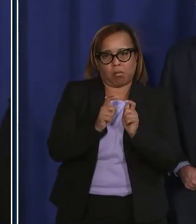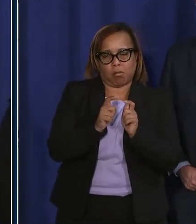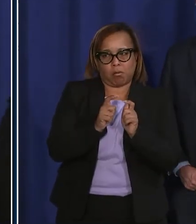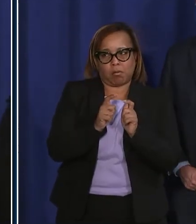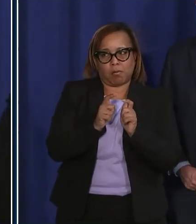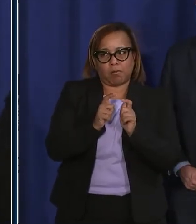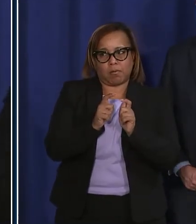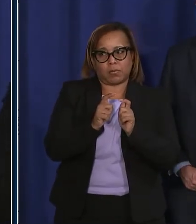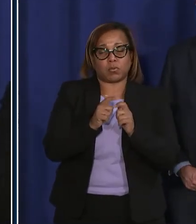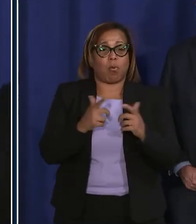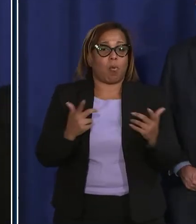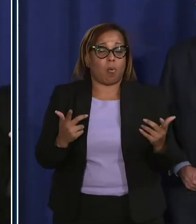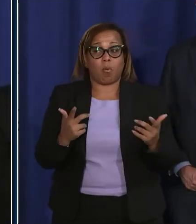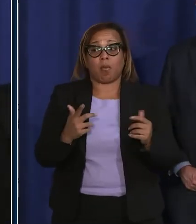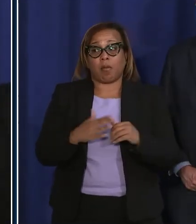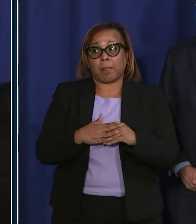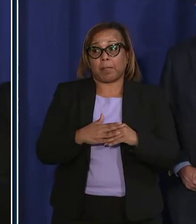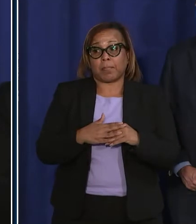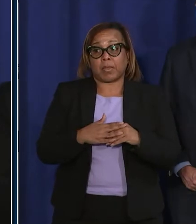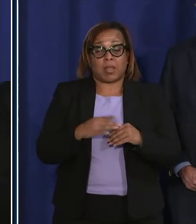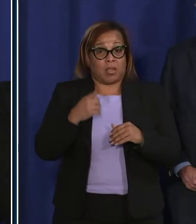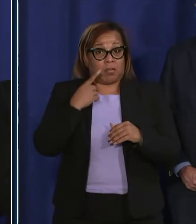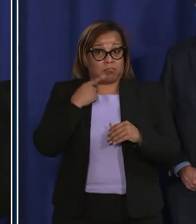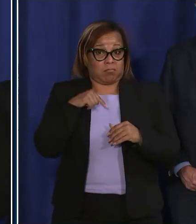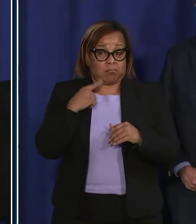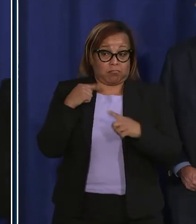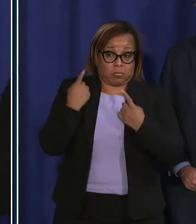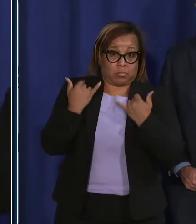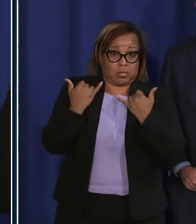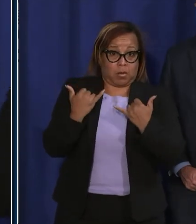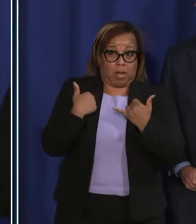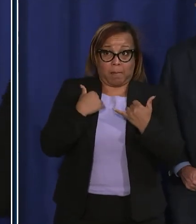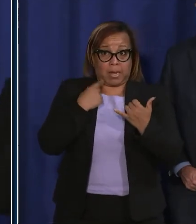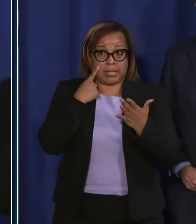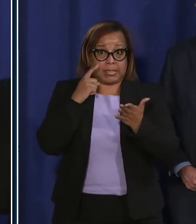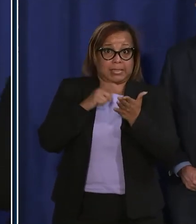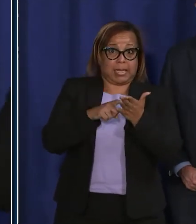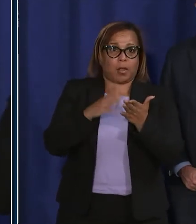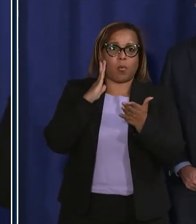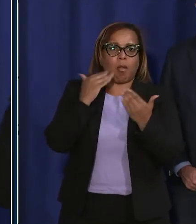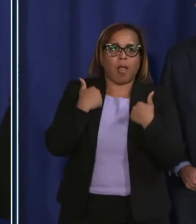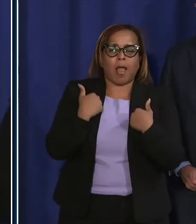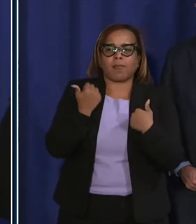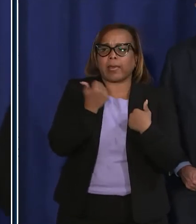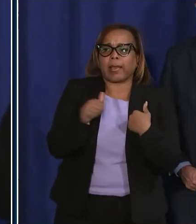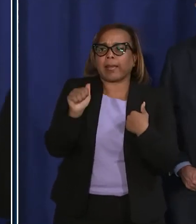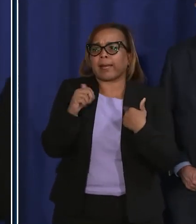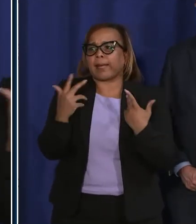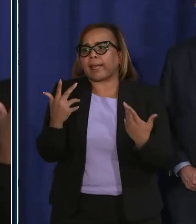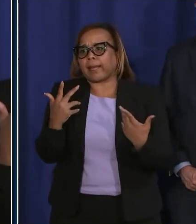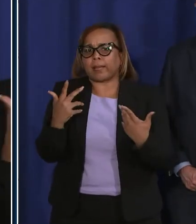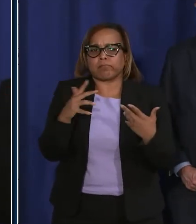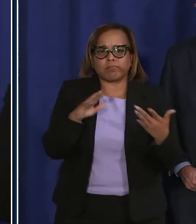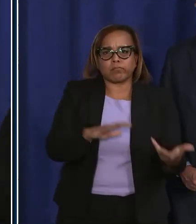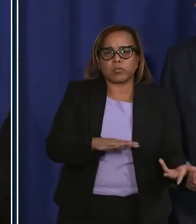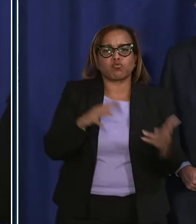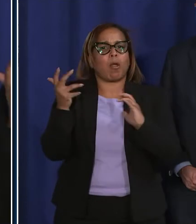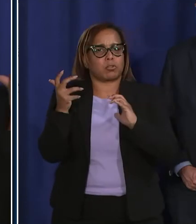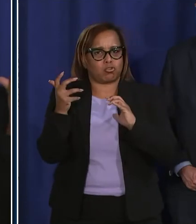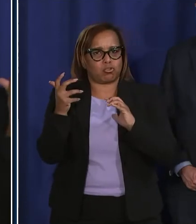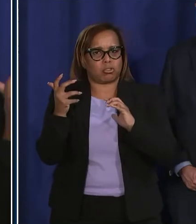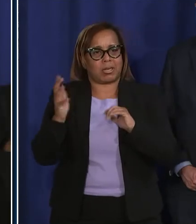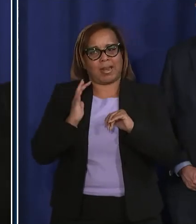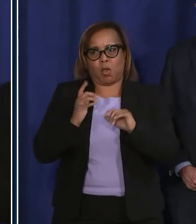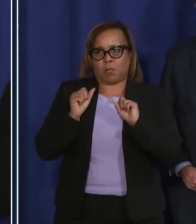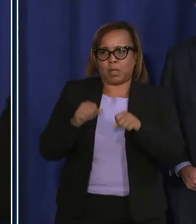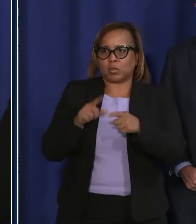not seeing, at least for through this day, that there's going to be any disruption in our